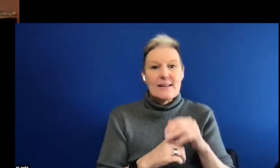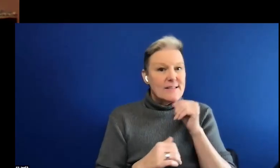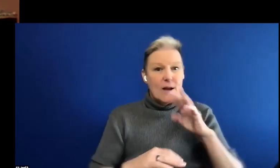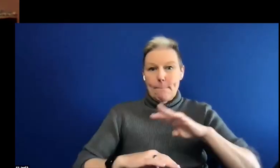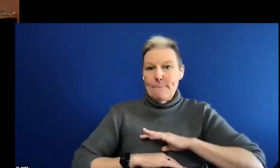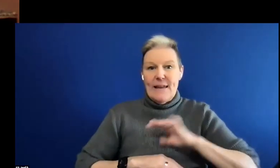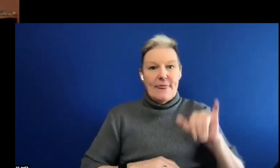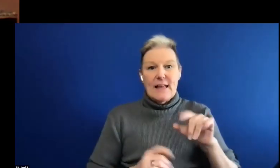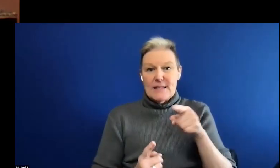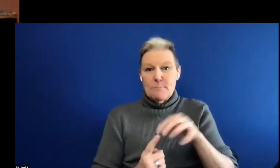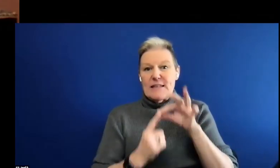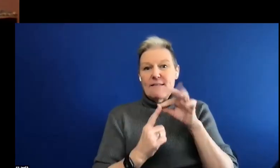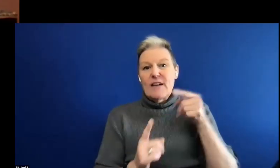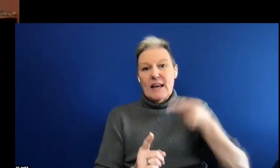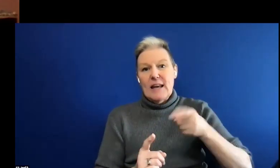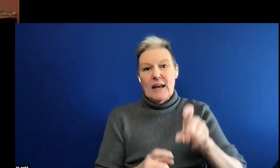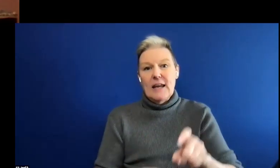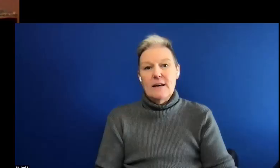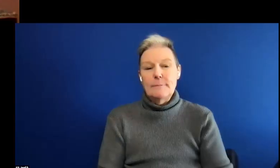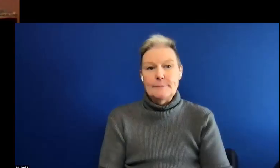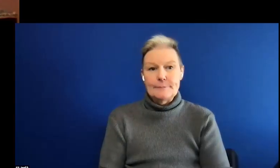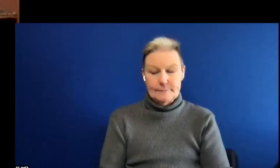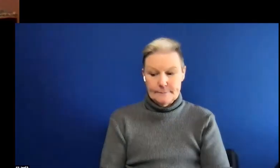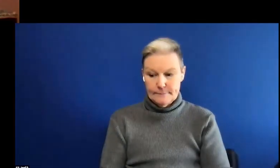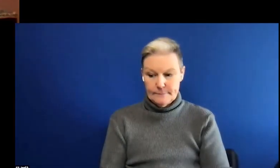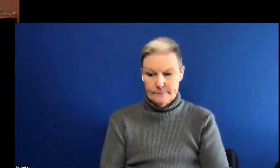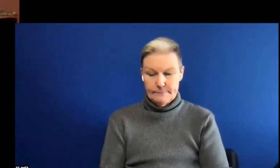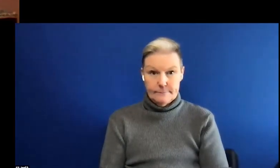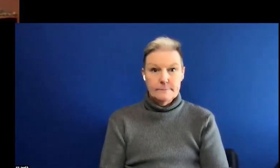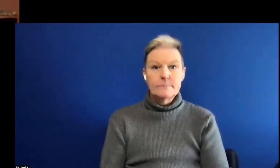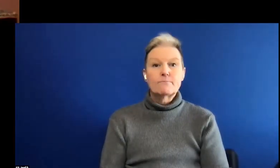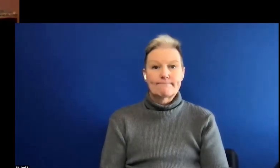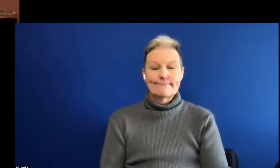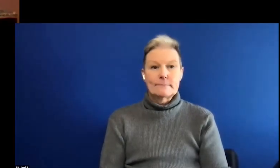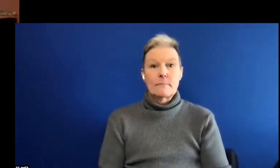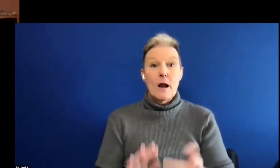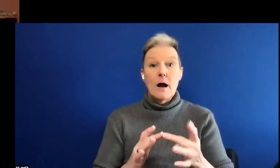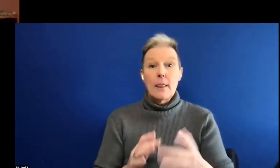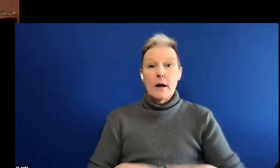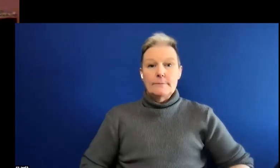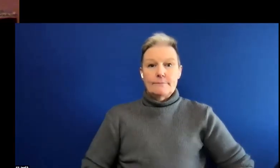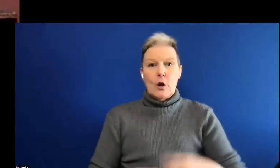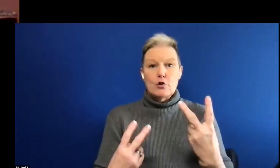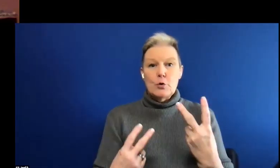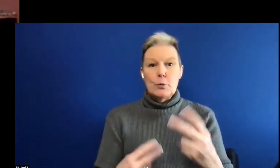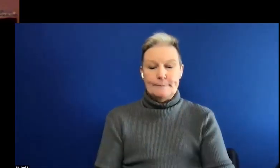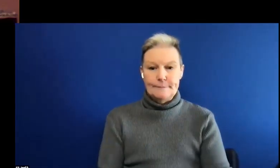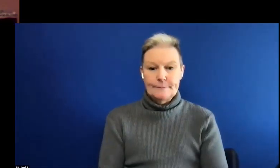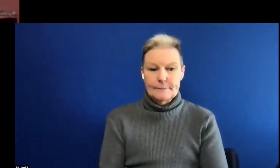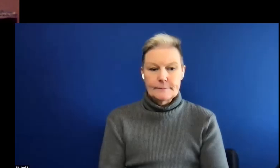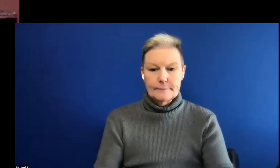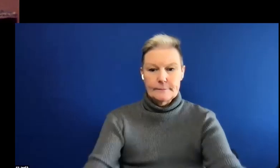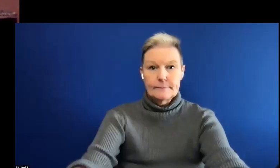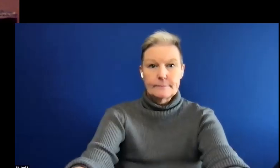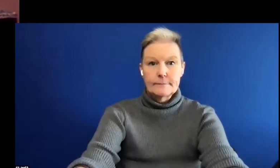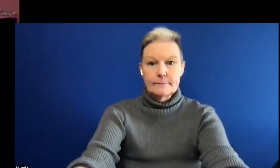particular need. Okay, thank you. Okay, online? 2 online, and I'm going to